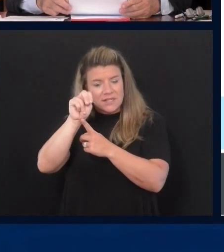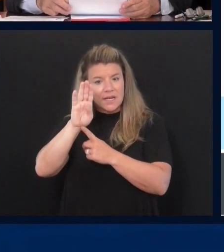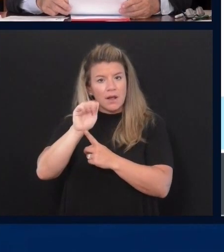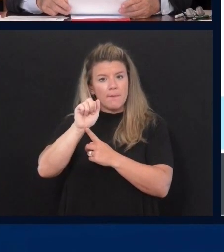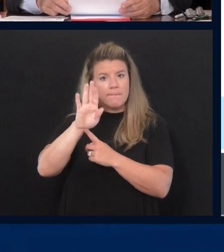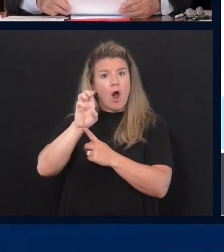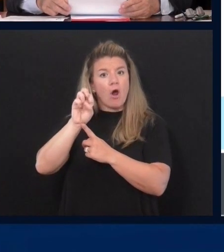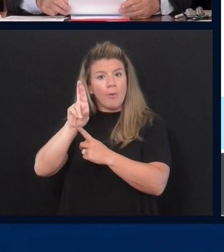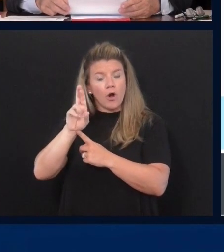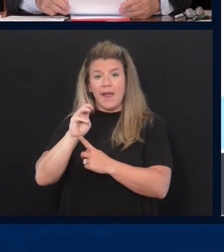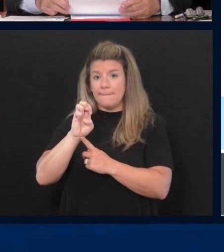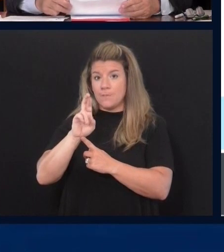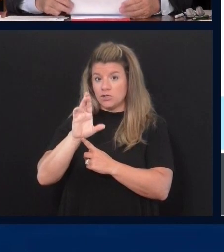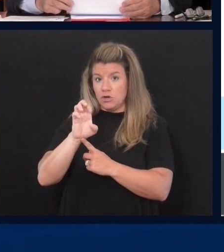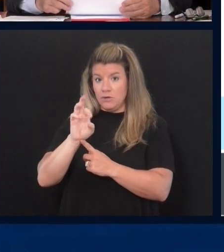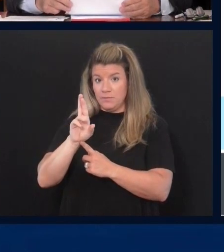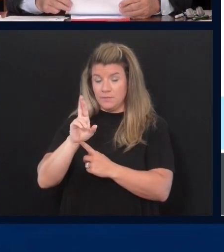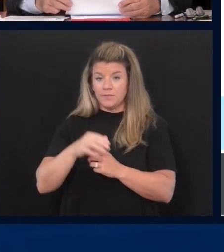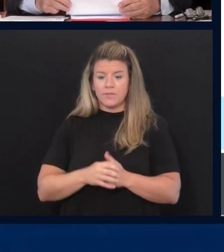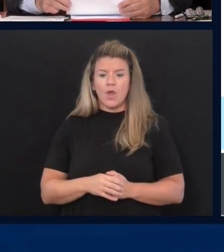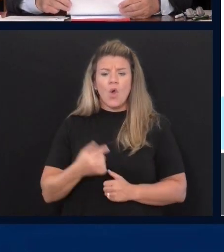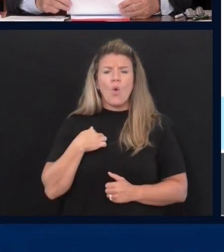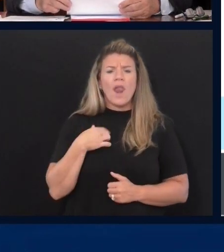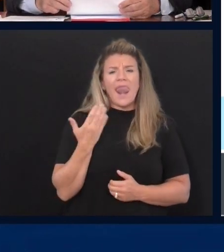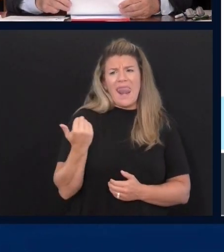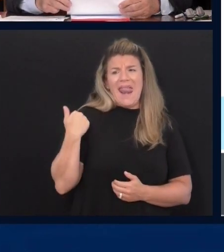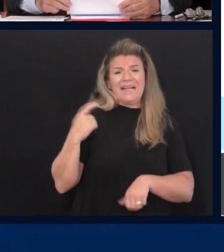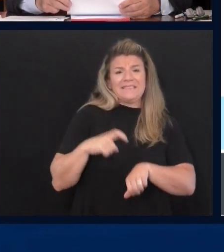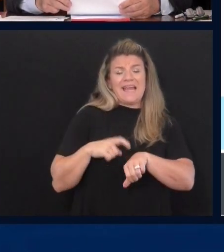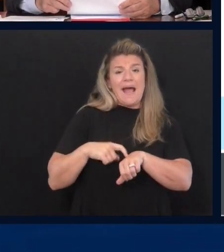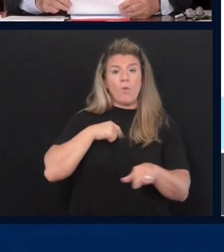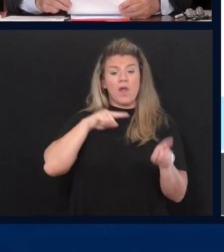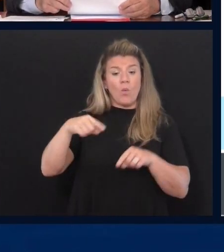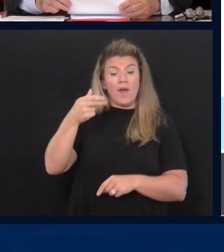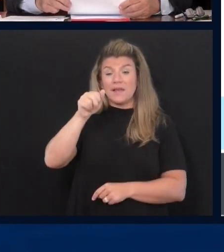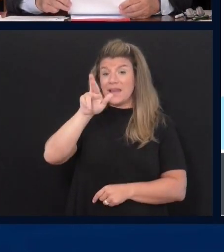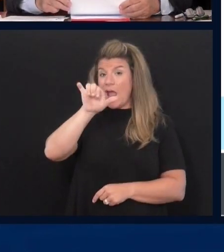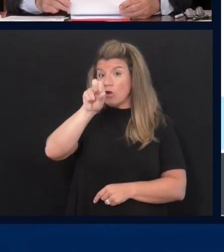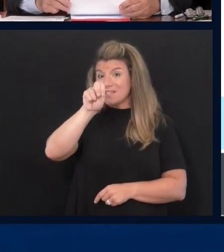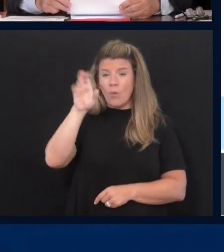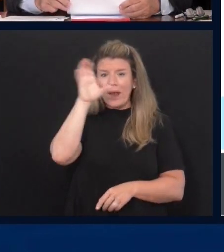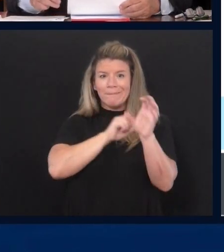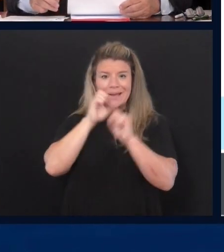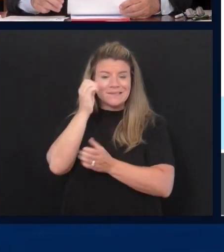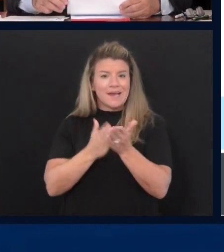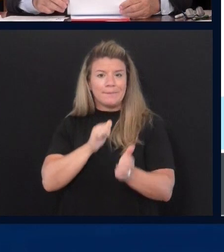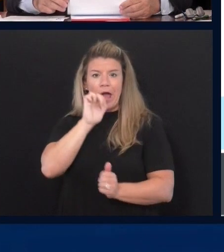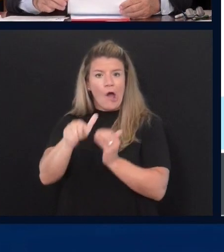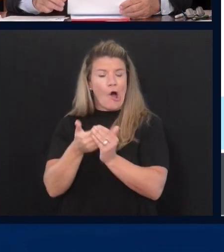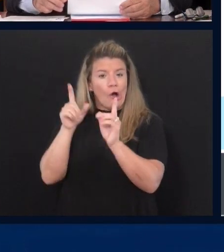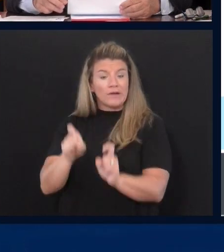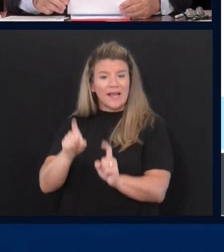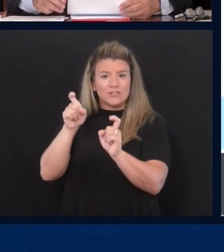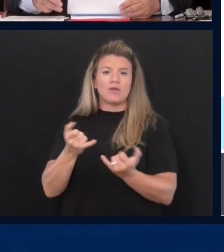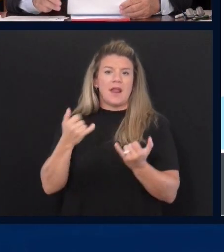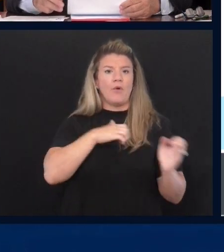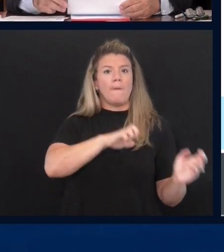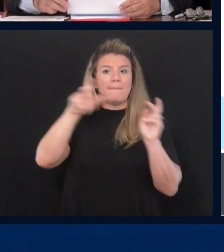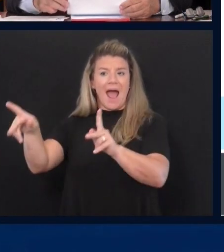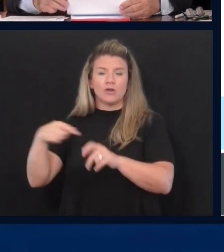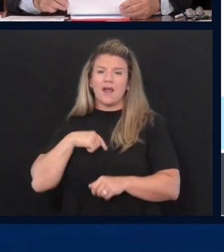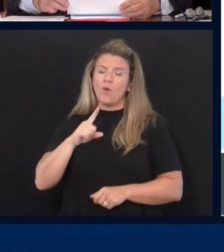only bullet that I have right now to do something other than to shut our state back down. So I need you.